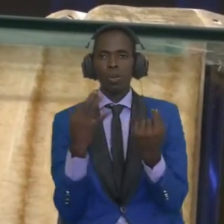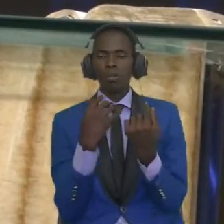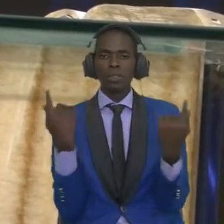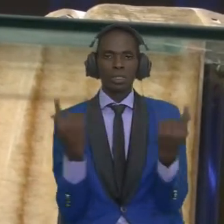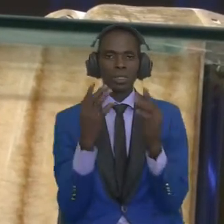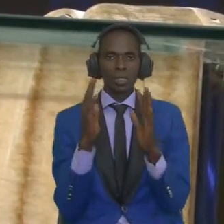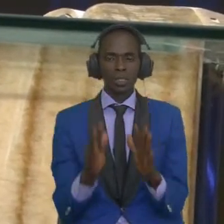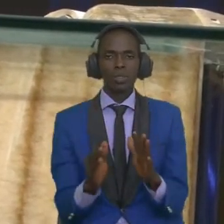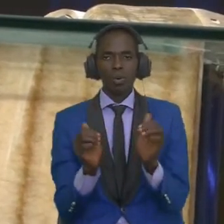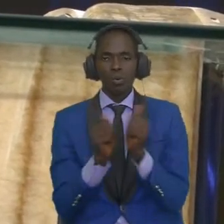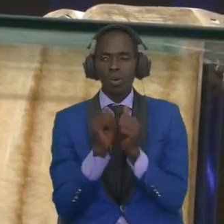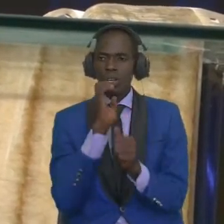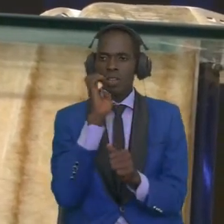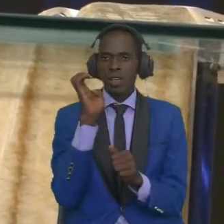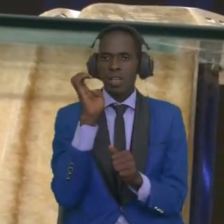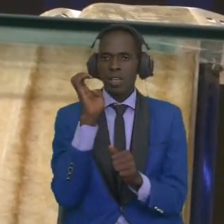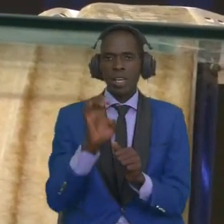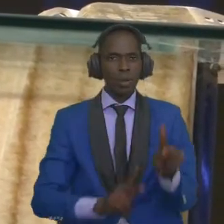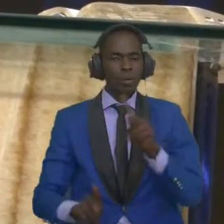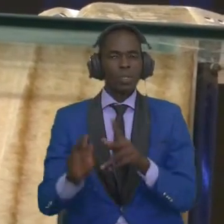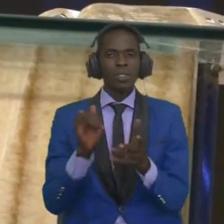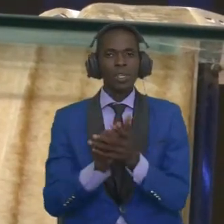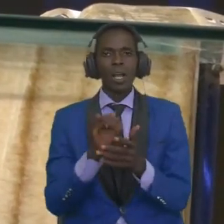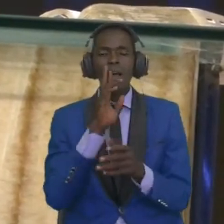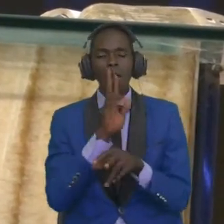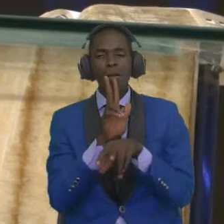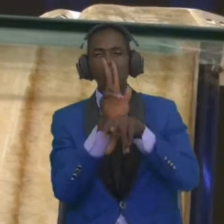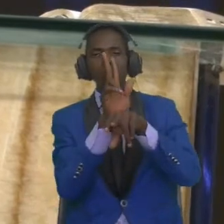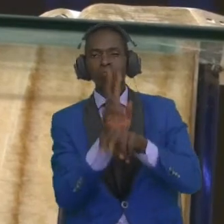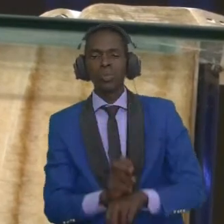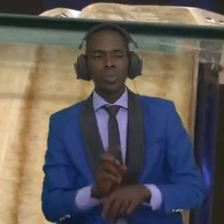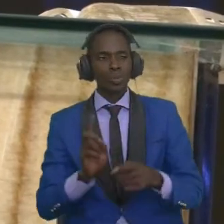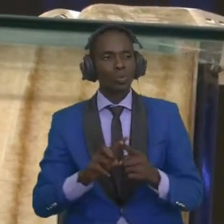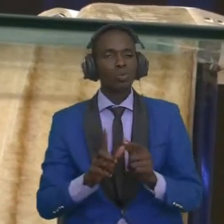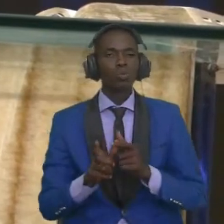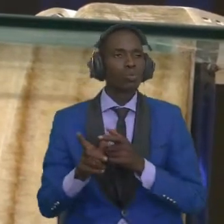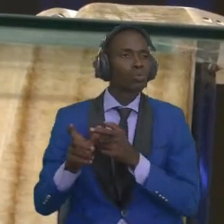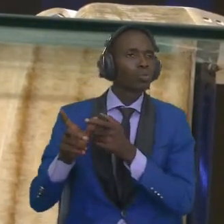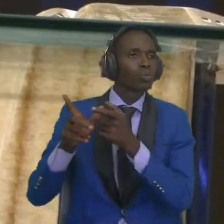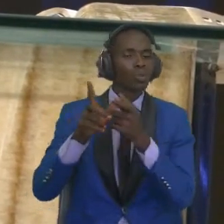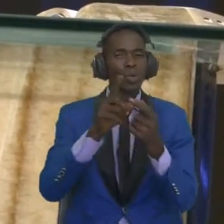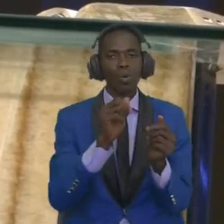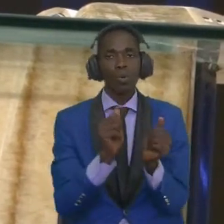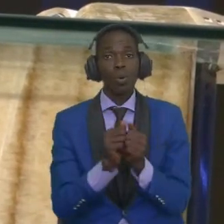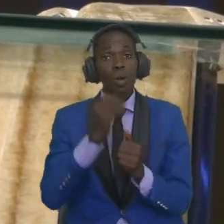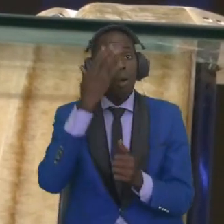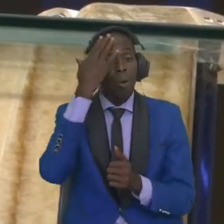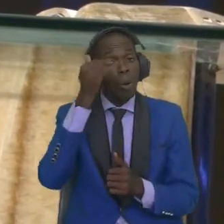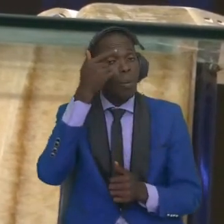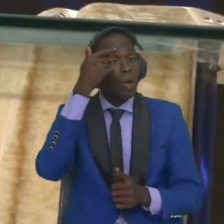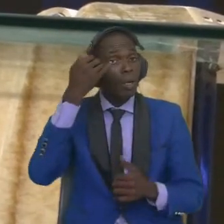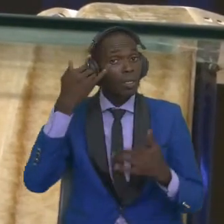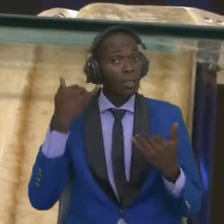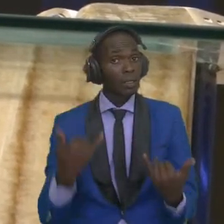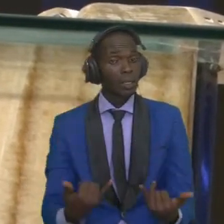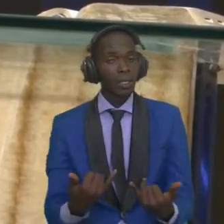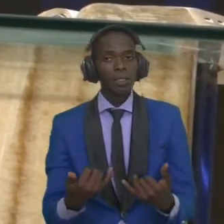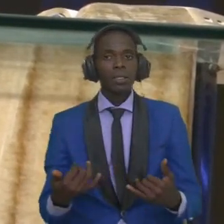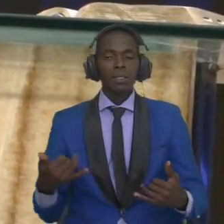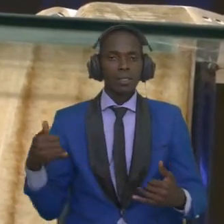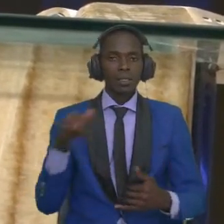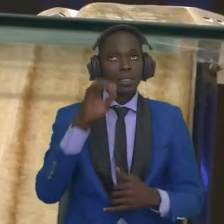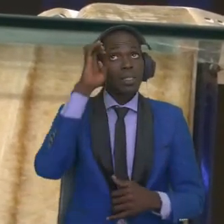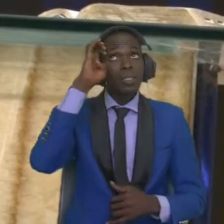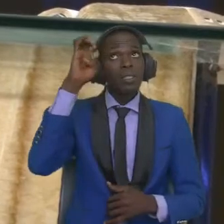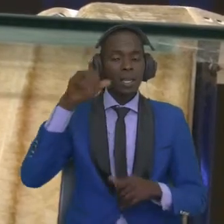sinners or the evil people that I used to run around with, because now He abides in